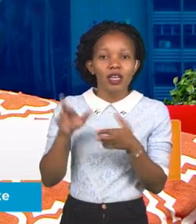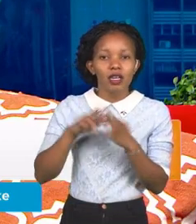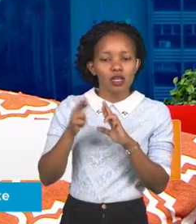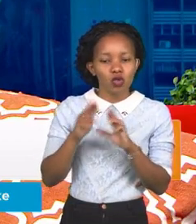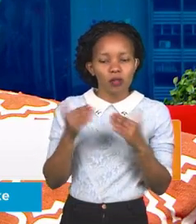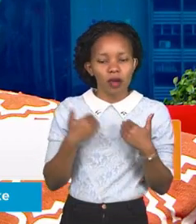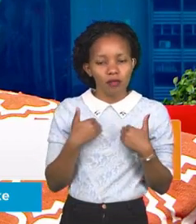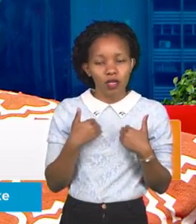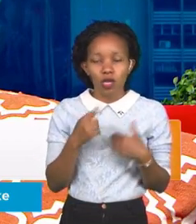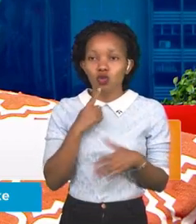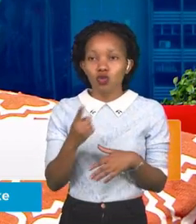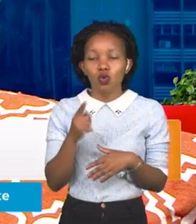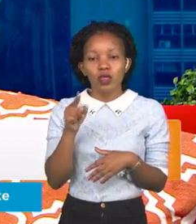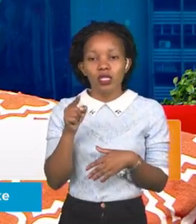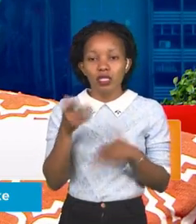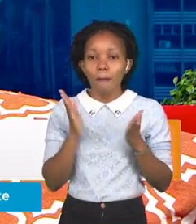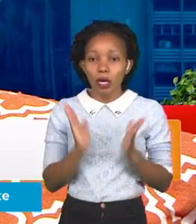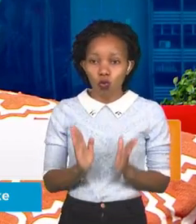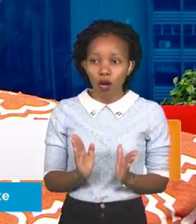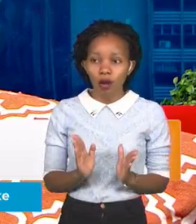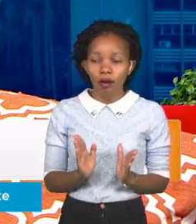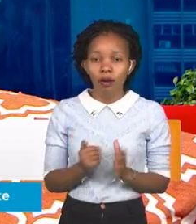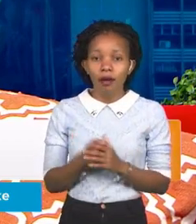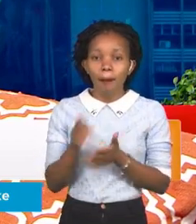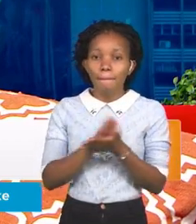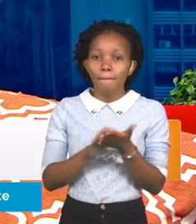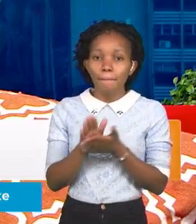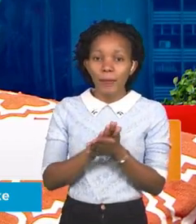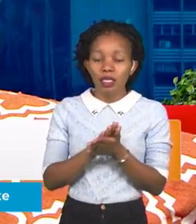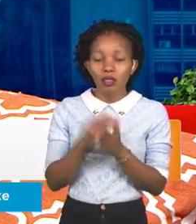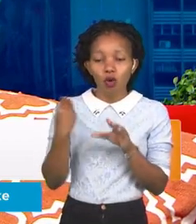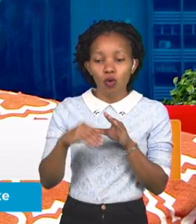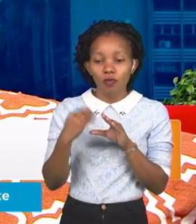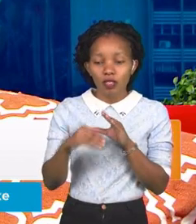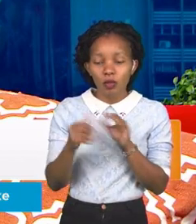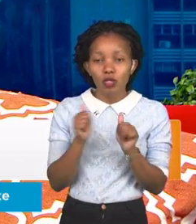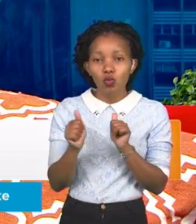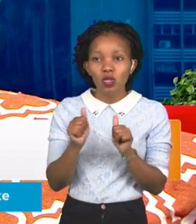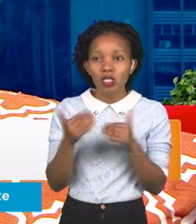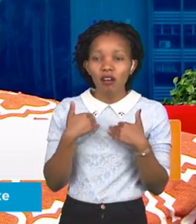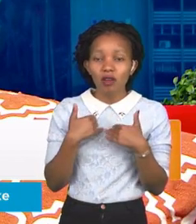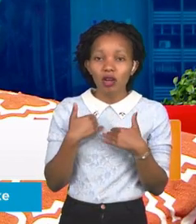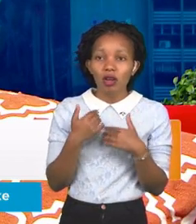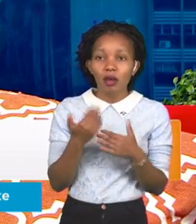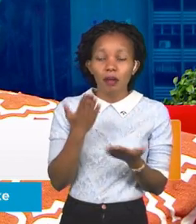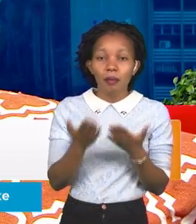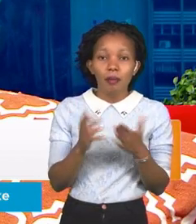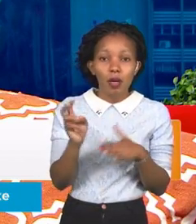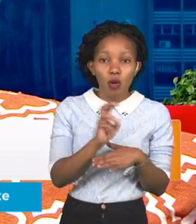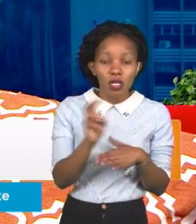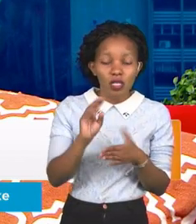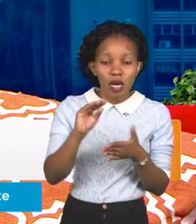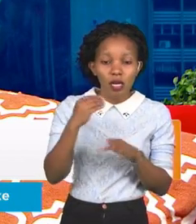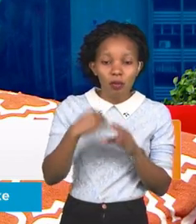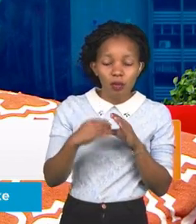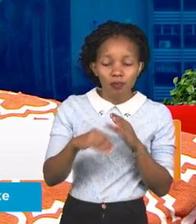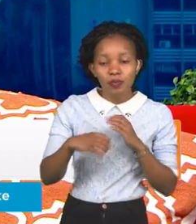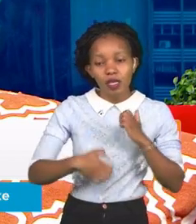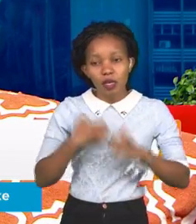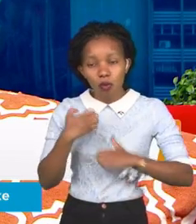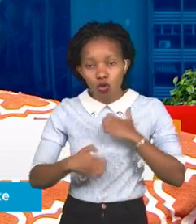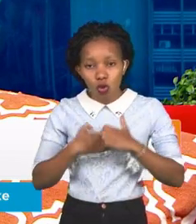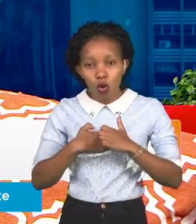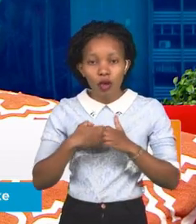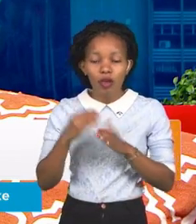relationship. Okay. So this person, based on the investment they've put, either monetary investment, mm-hmm. emotional